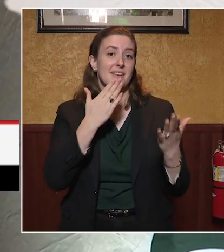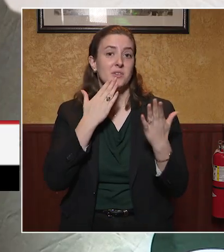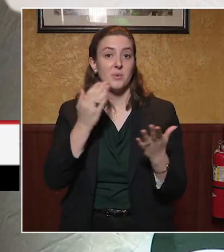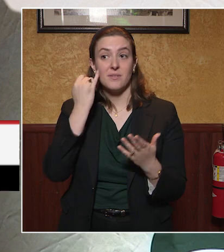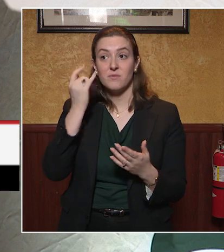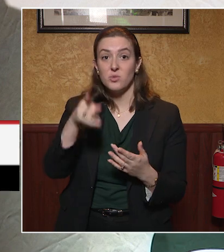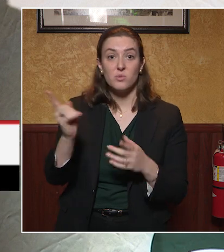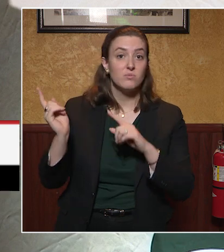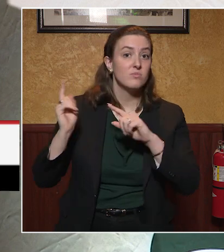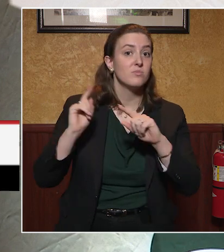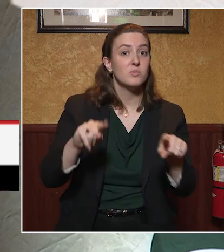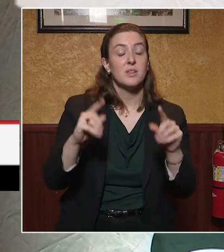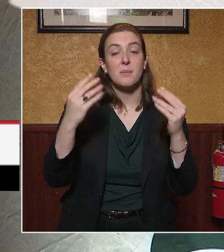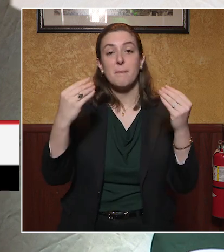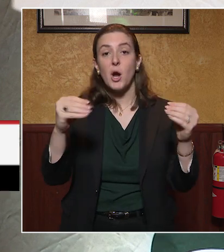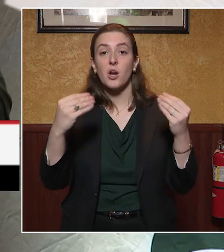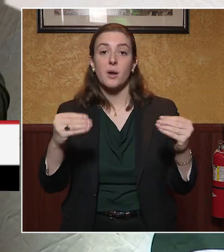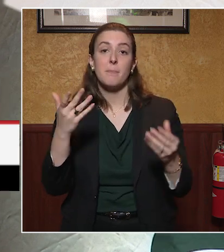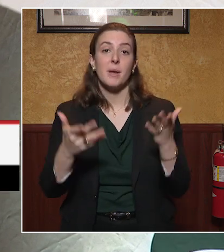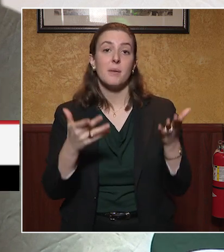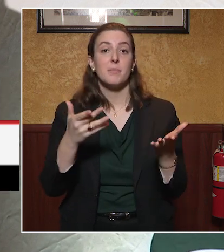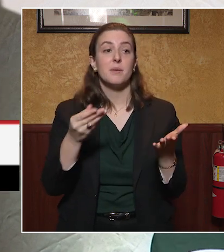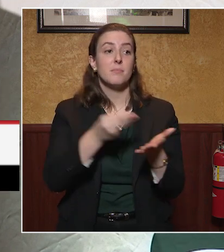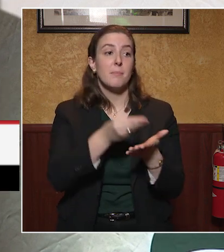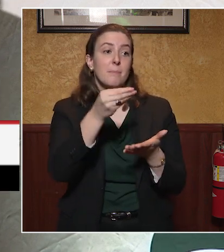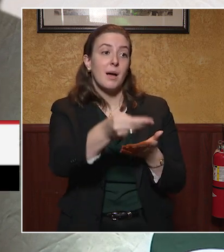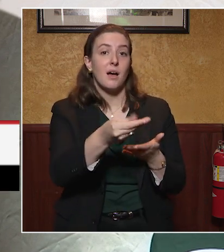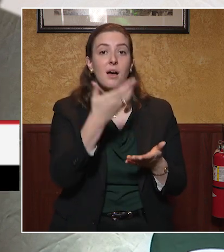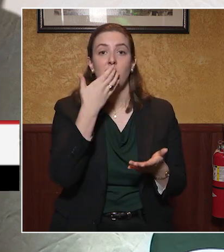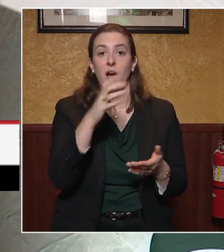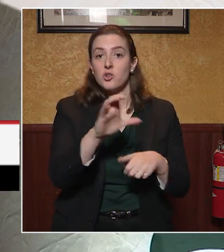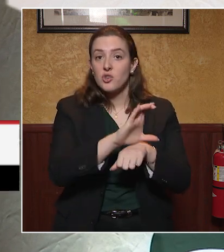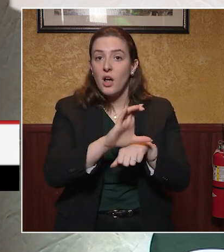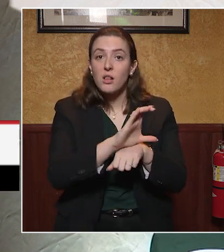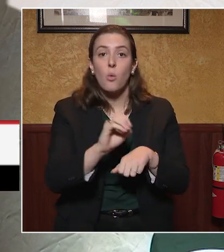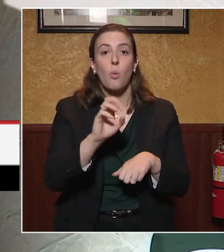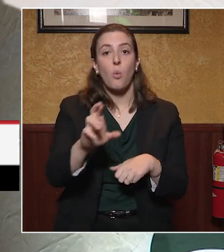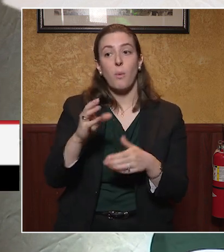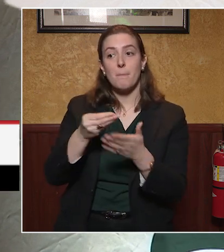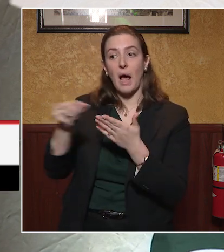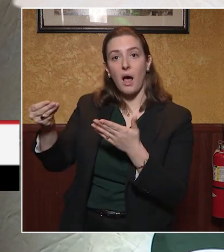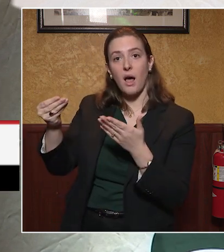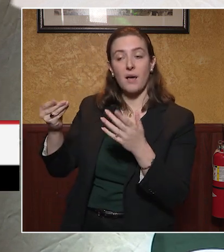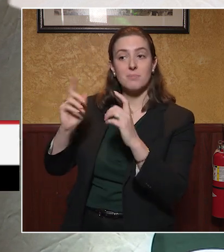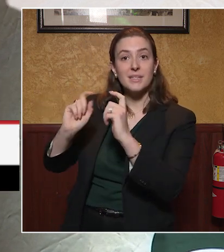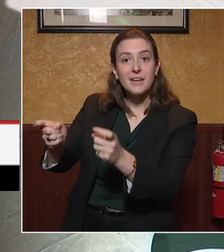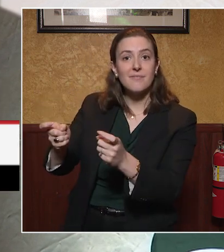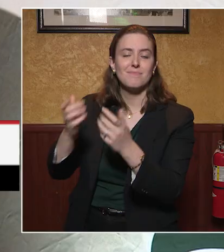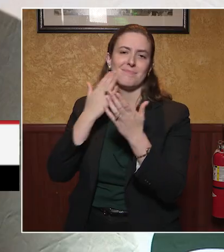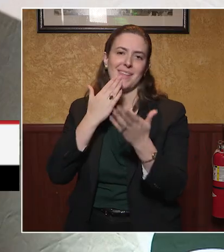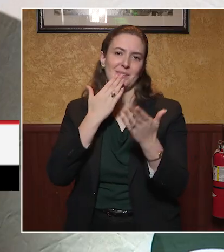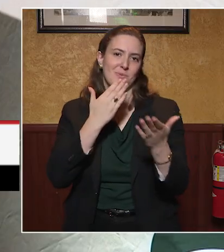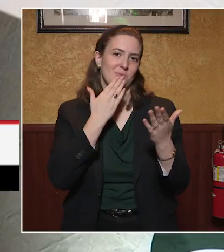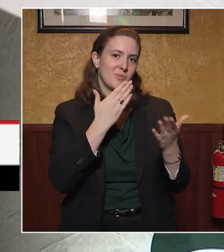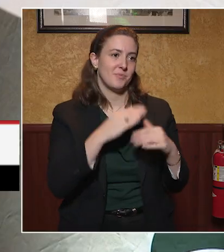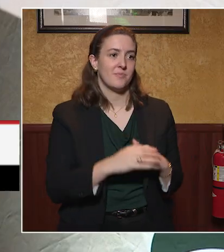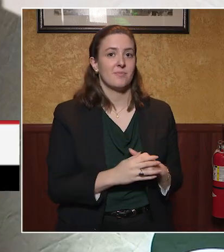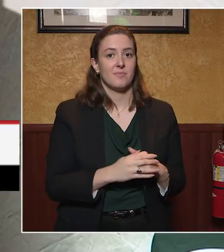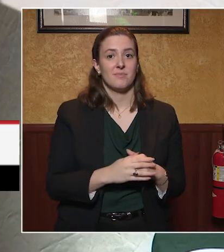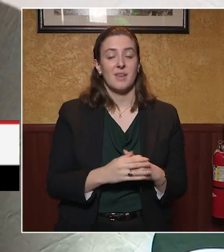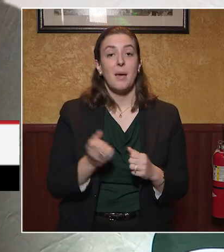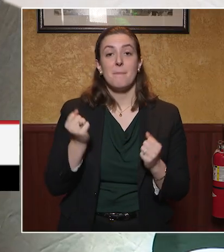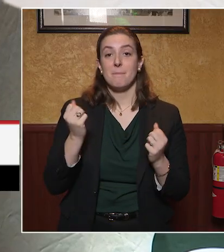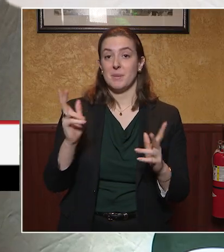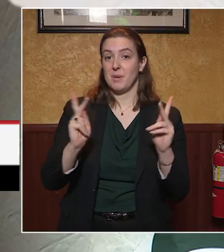of our vendors, if you grabbed a cup of hot cocoa and walked around, whatever it was, thank you for your support. For our influencer friends who were in the room, thank you for